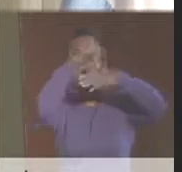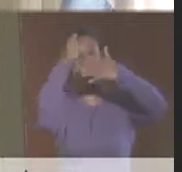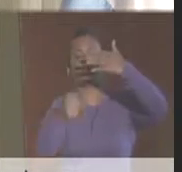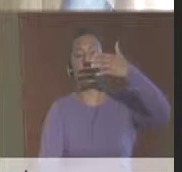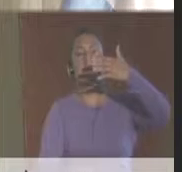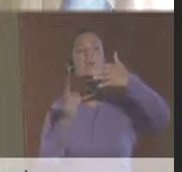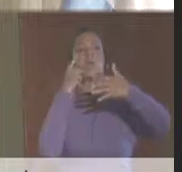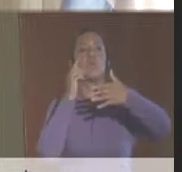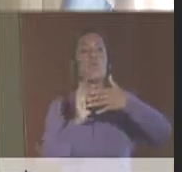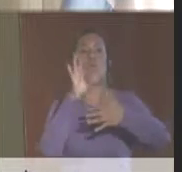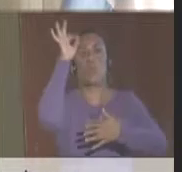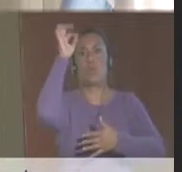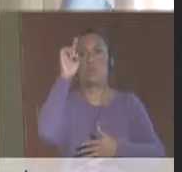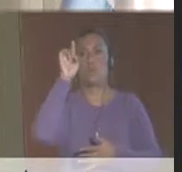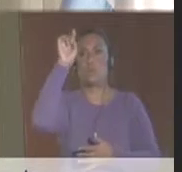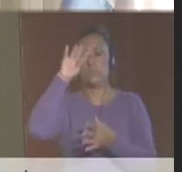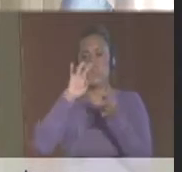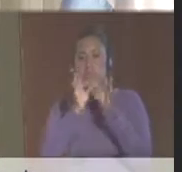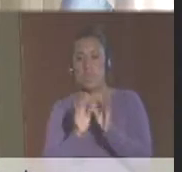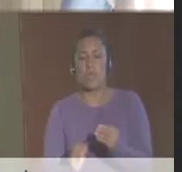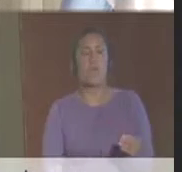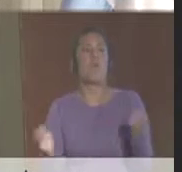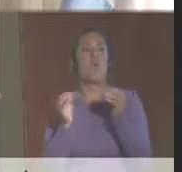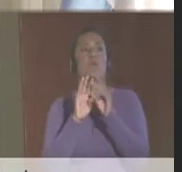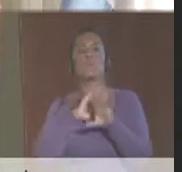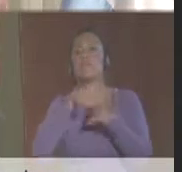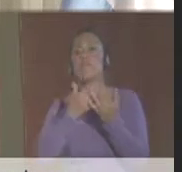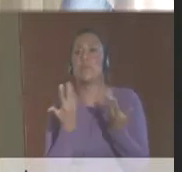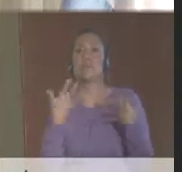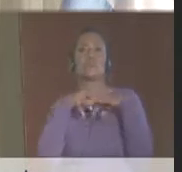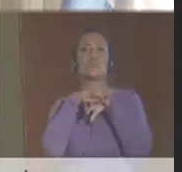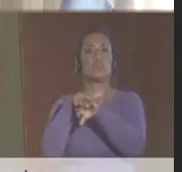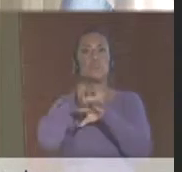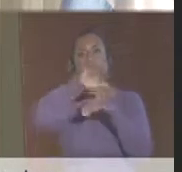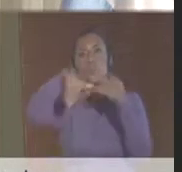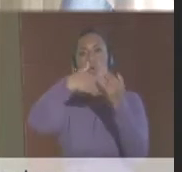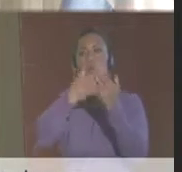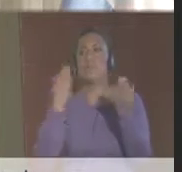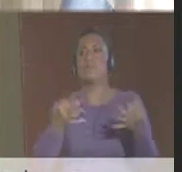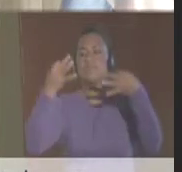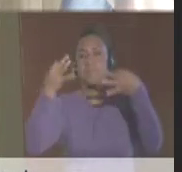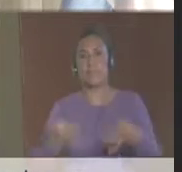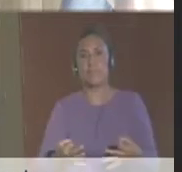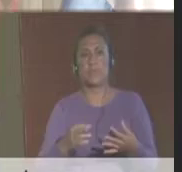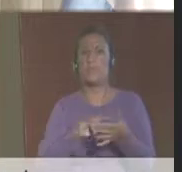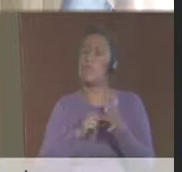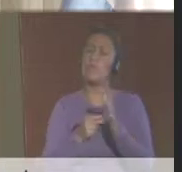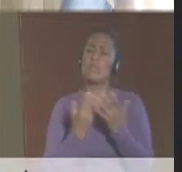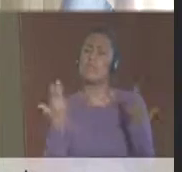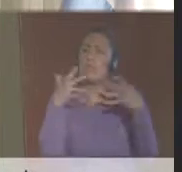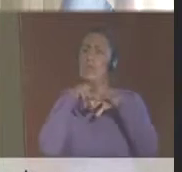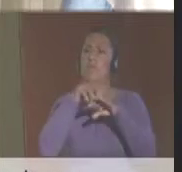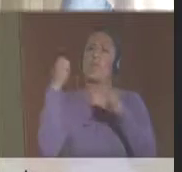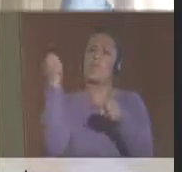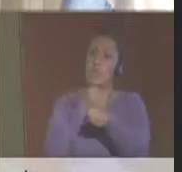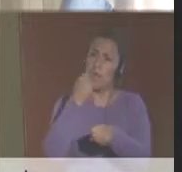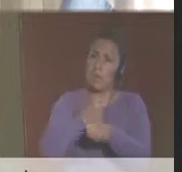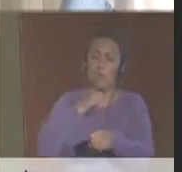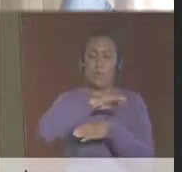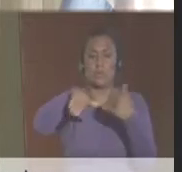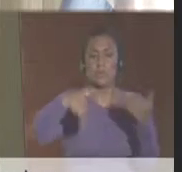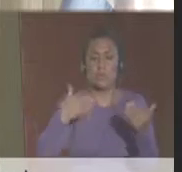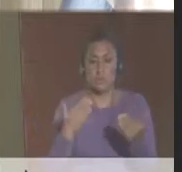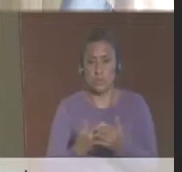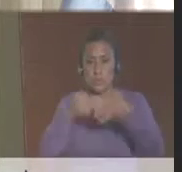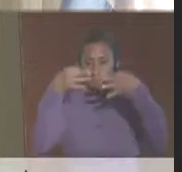10 important aspects, and I highlight that resilience is an integral focus. It's not just one of these, but a joint